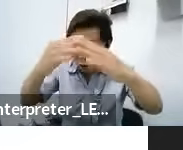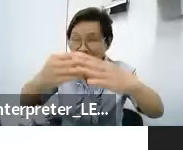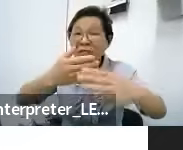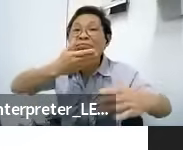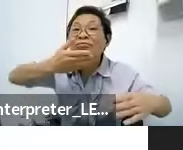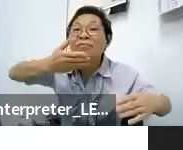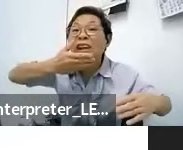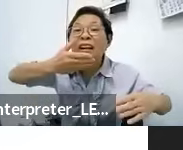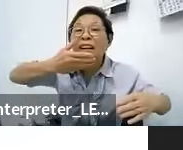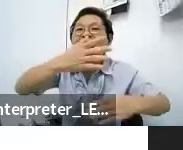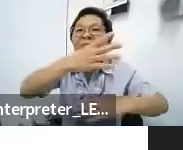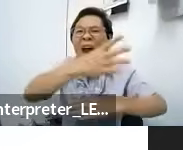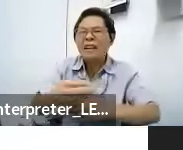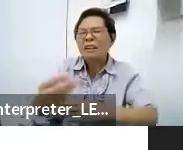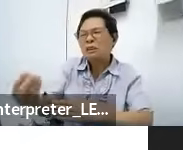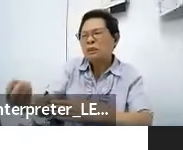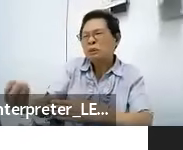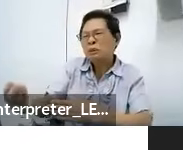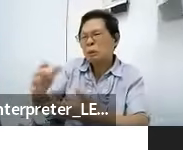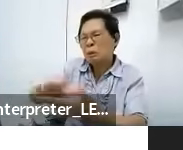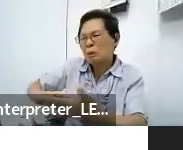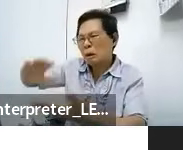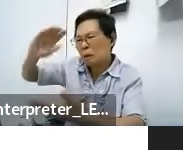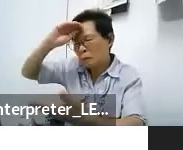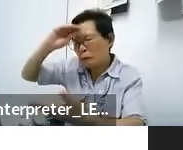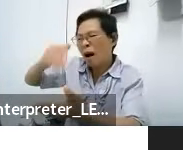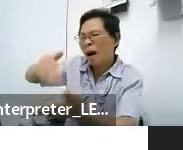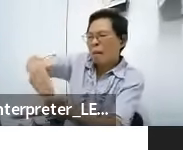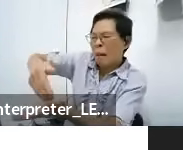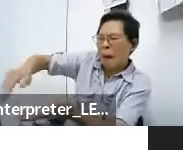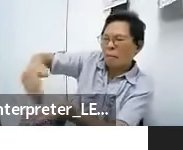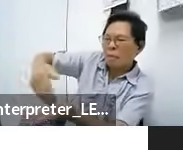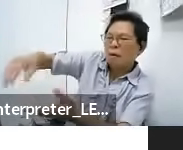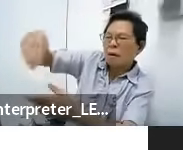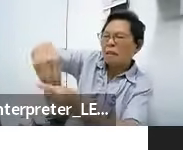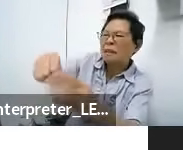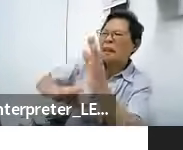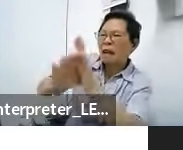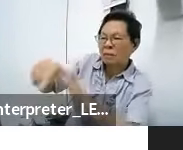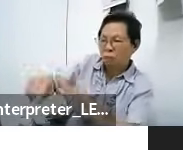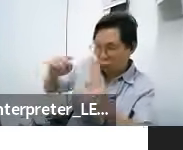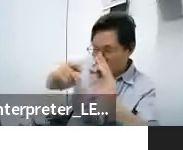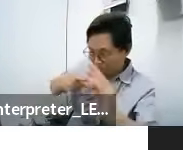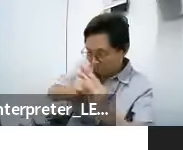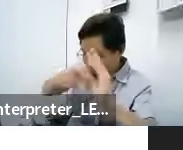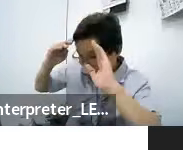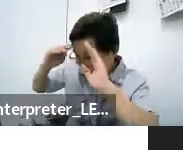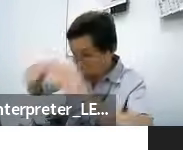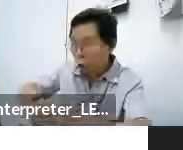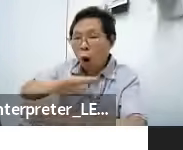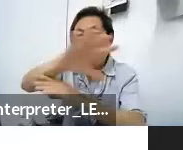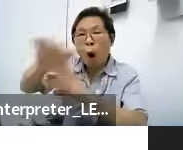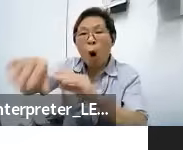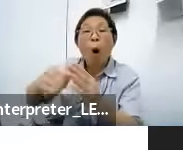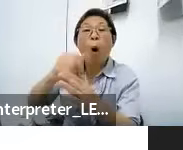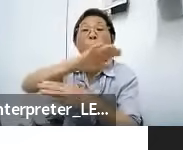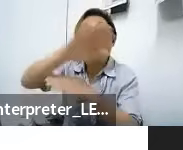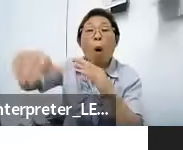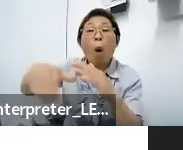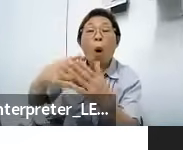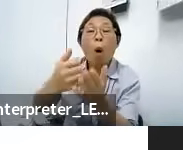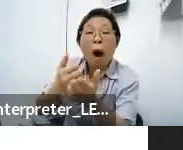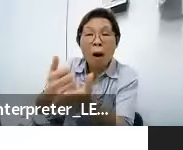most marginalized learners who have been left behind in development. And of course, all these interventions require